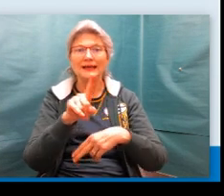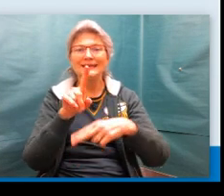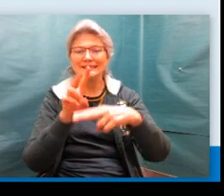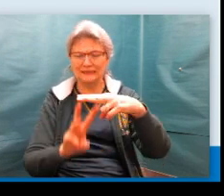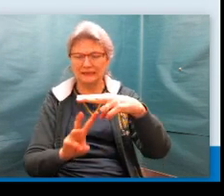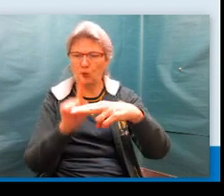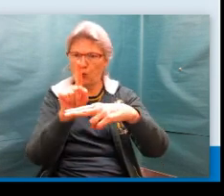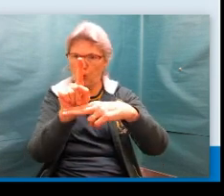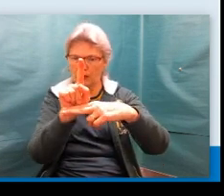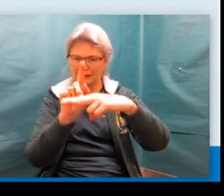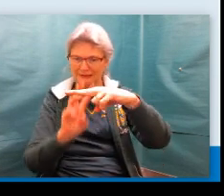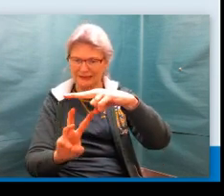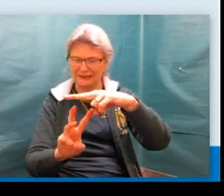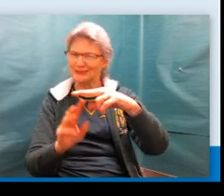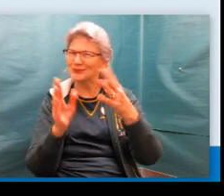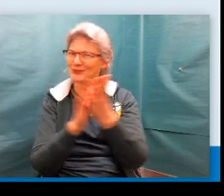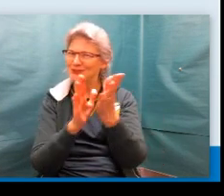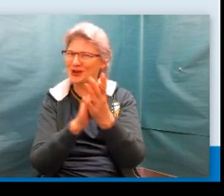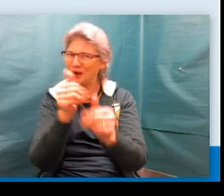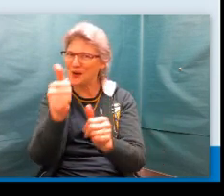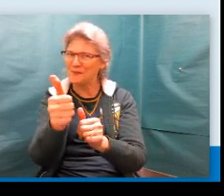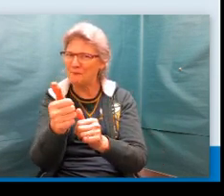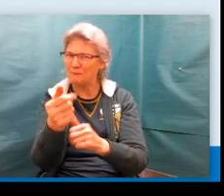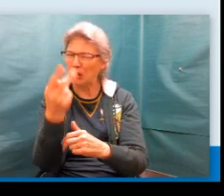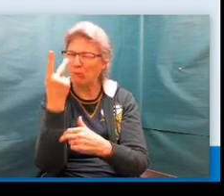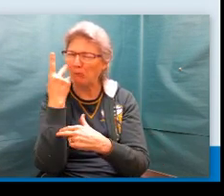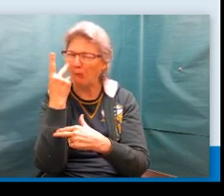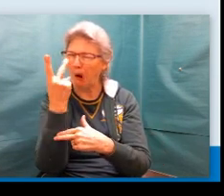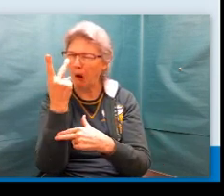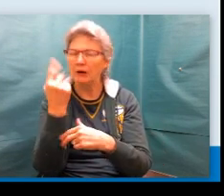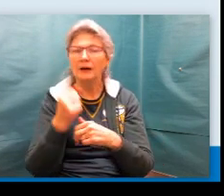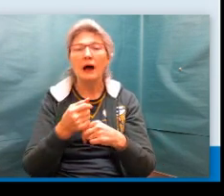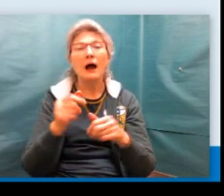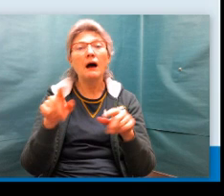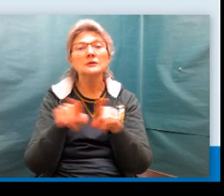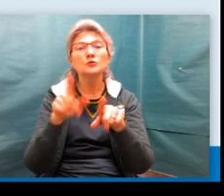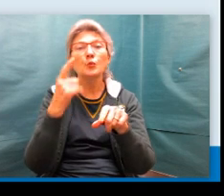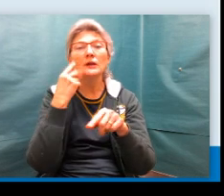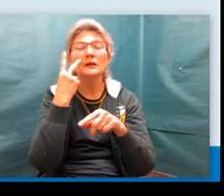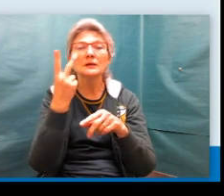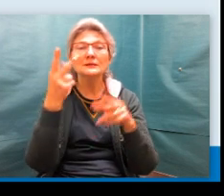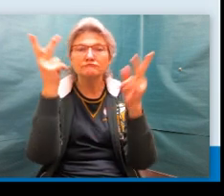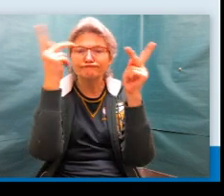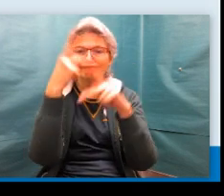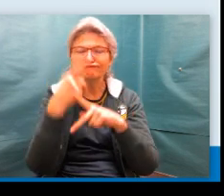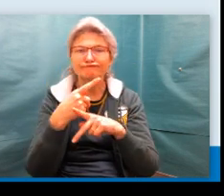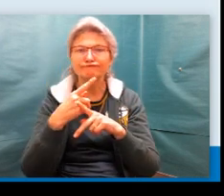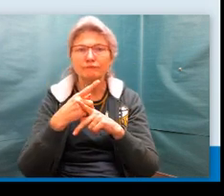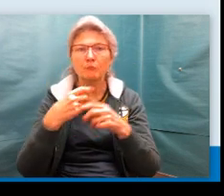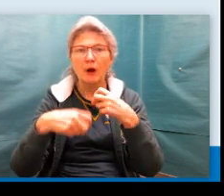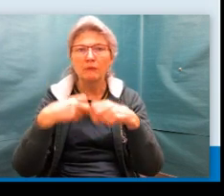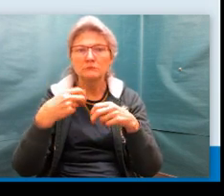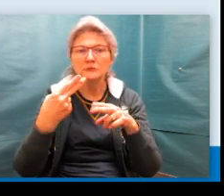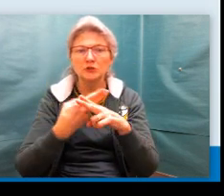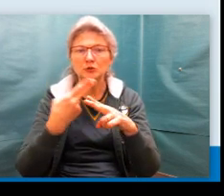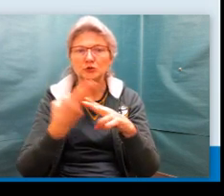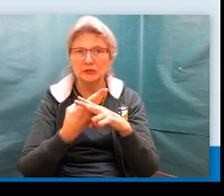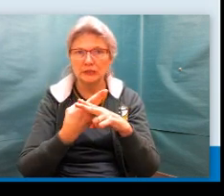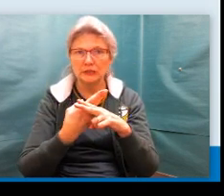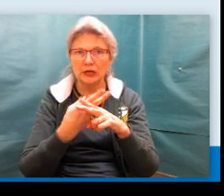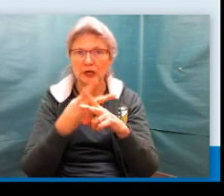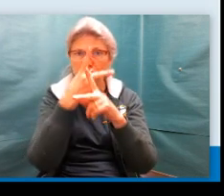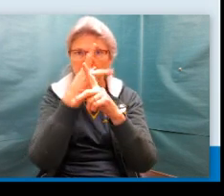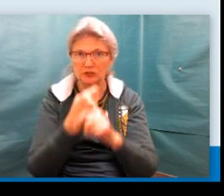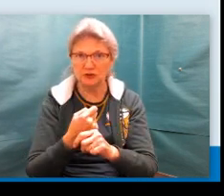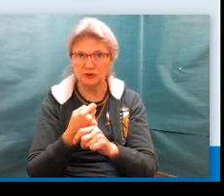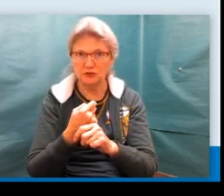1/6. Great eye. All right, well, I also want to look at solving this problem using our